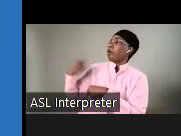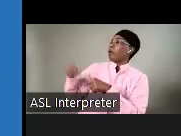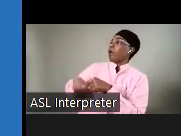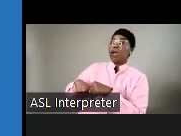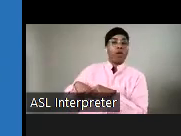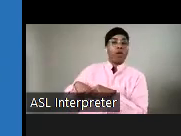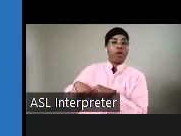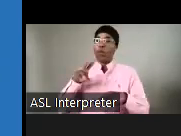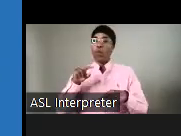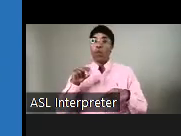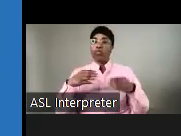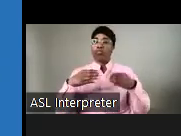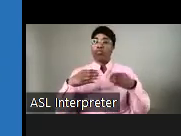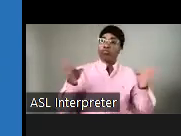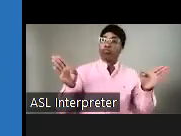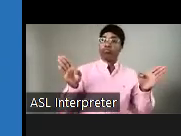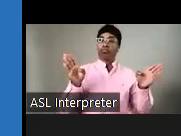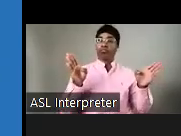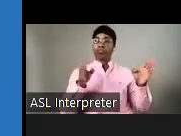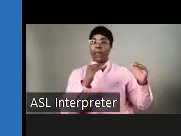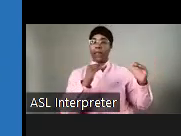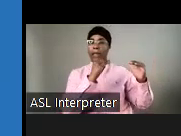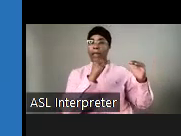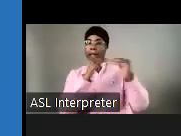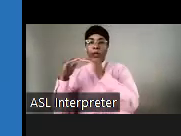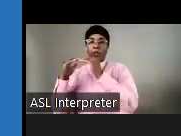deserve equal attention.